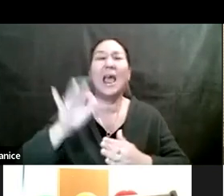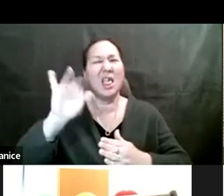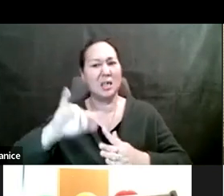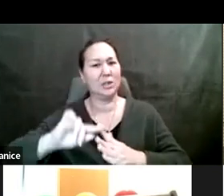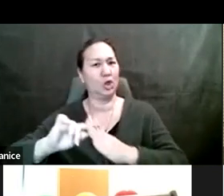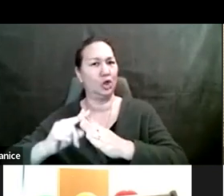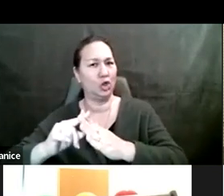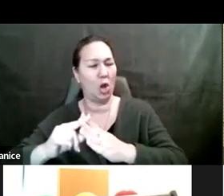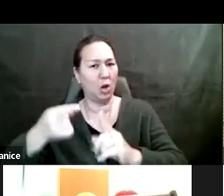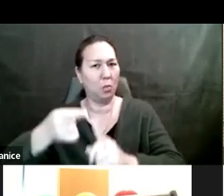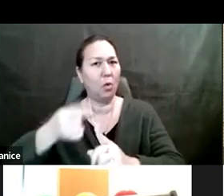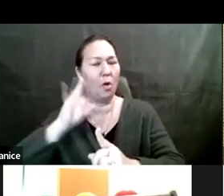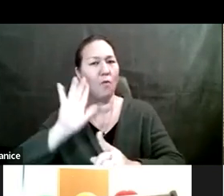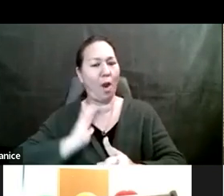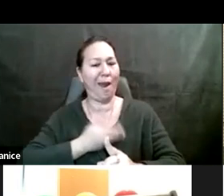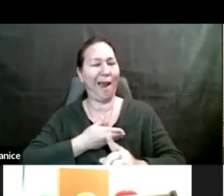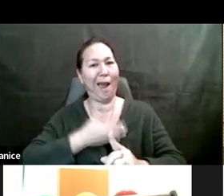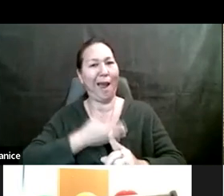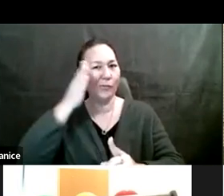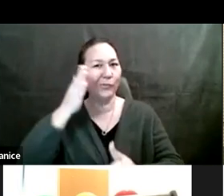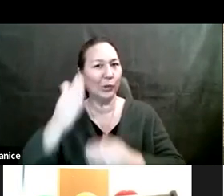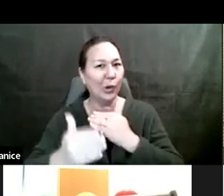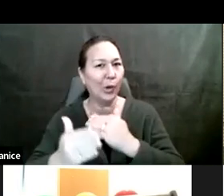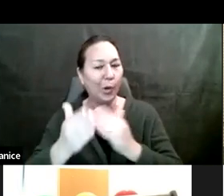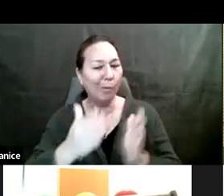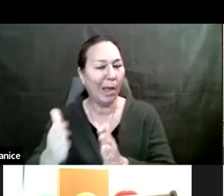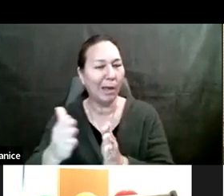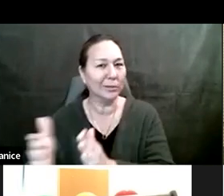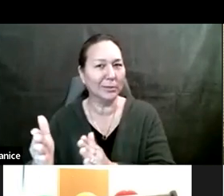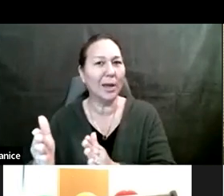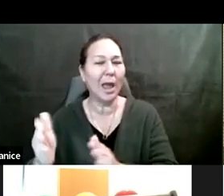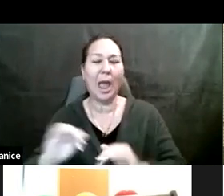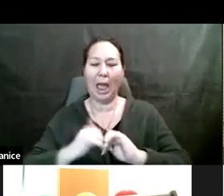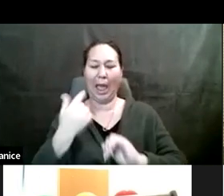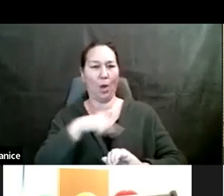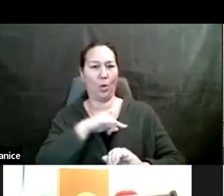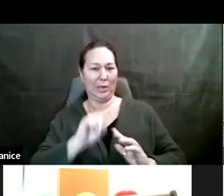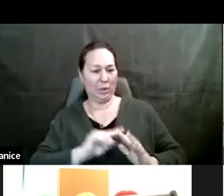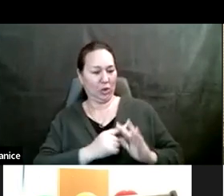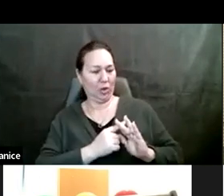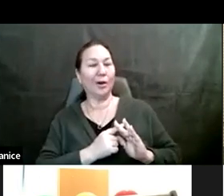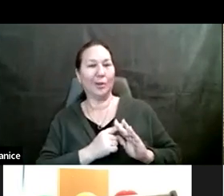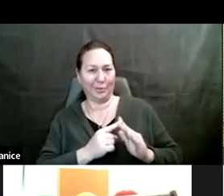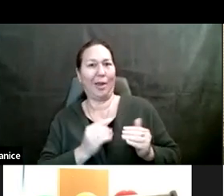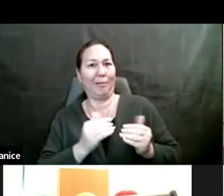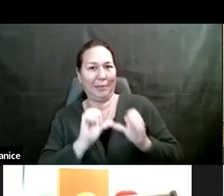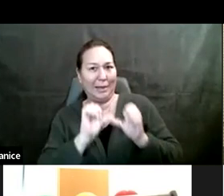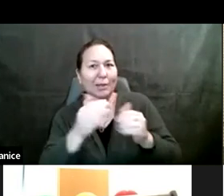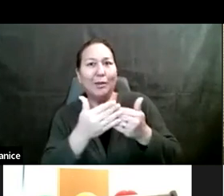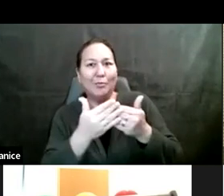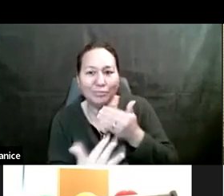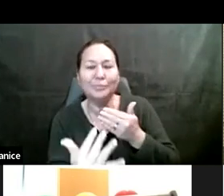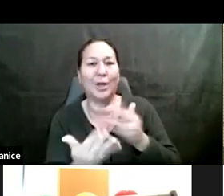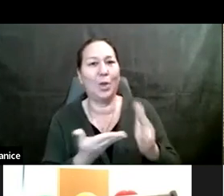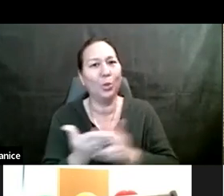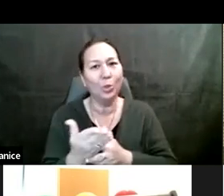and one that we're eager for um you know to to move on and to continue to do that deep planning throughout the summer